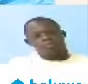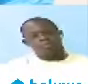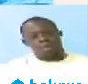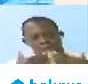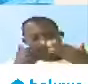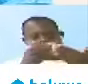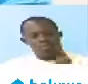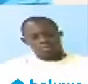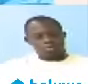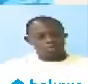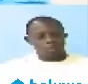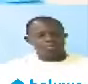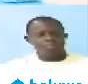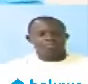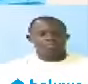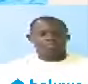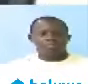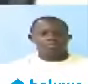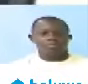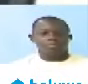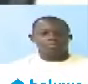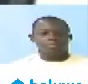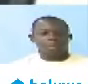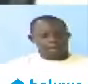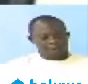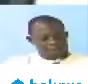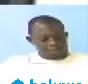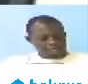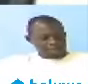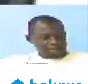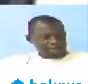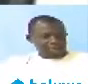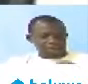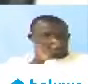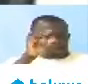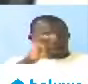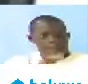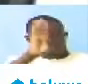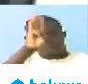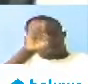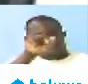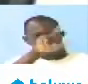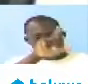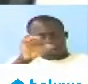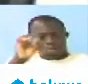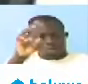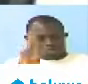Tell us. Fanyumba. They follow the Balo Kanteh. Myself, Balo Kanteh.